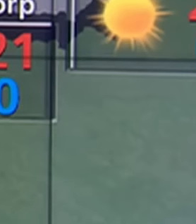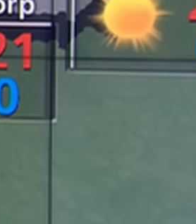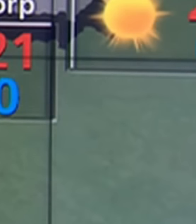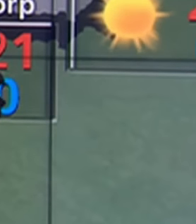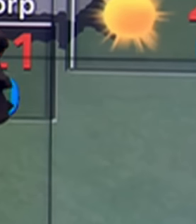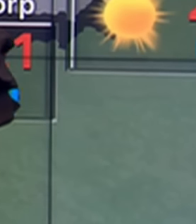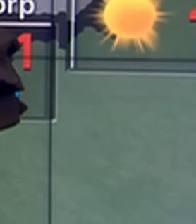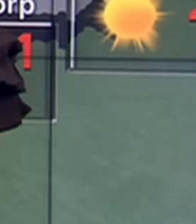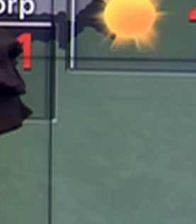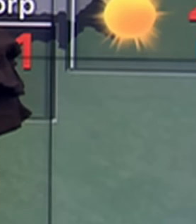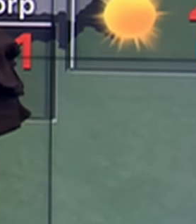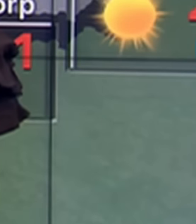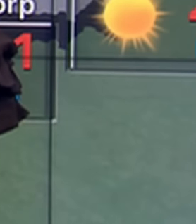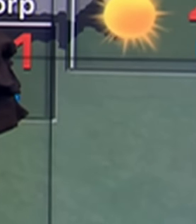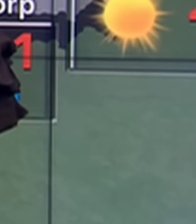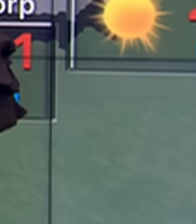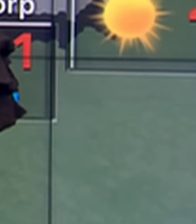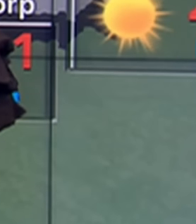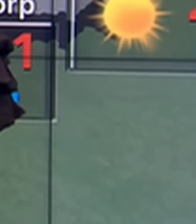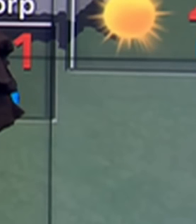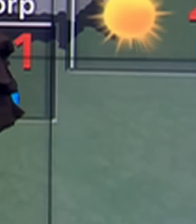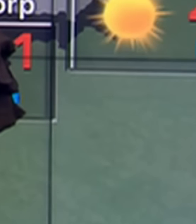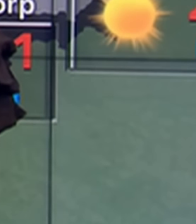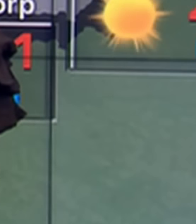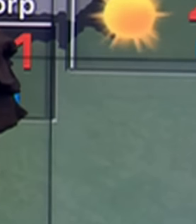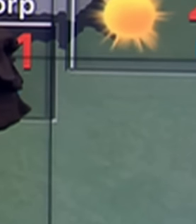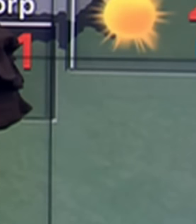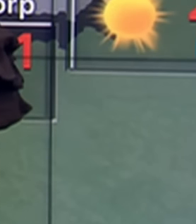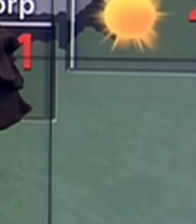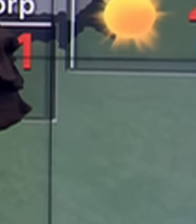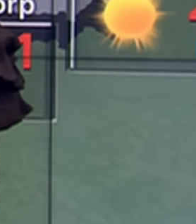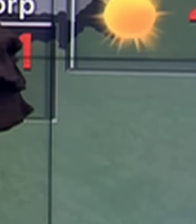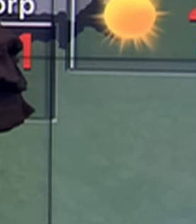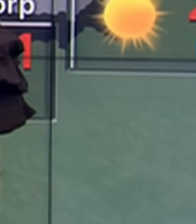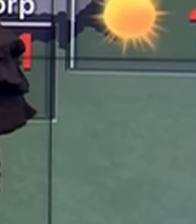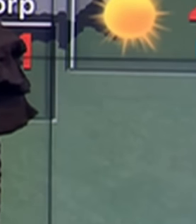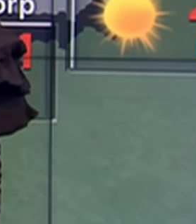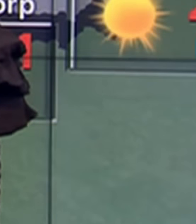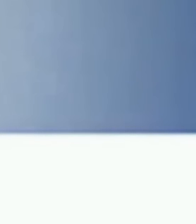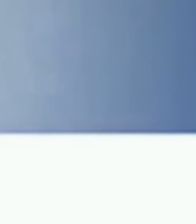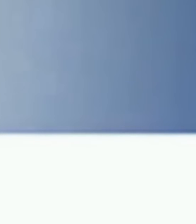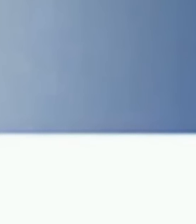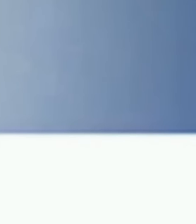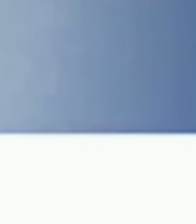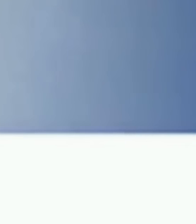22 go tšwa go nna setlogolo sa kganya go ke lebogile nako a lena ke re ga e be boroko.